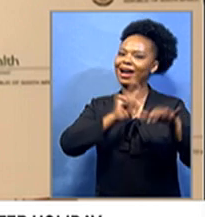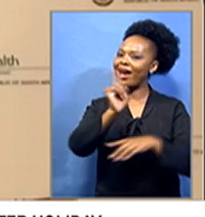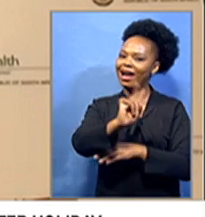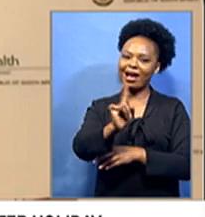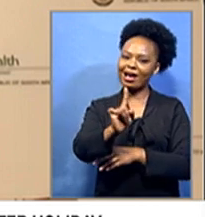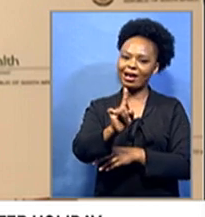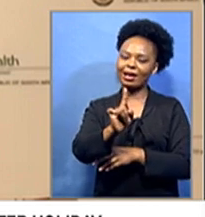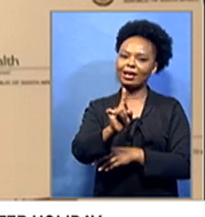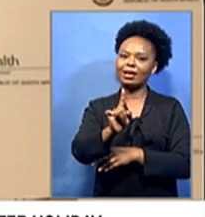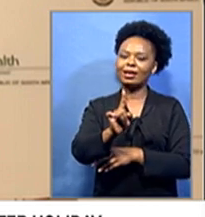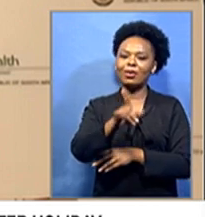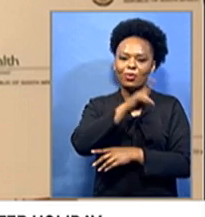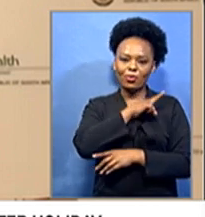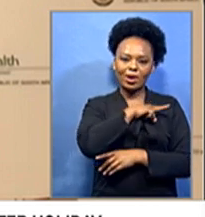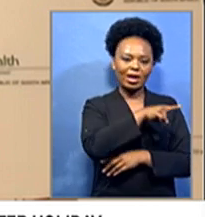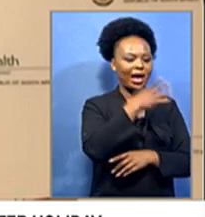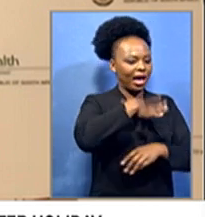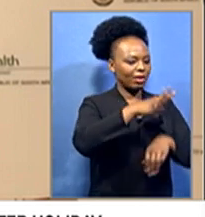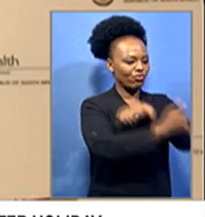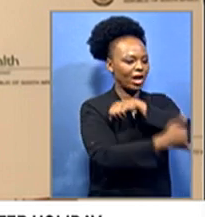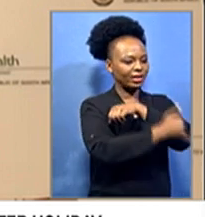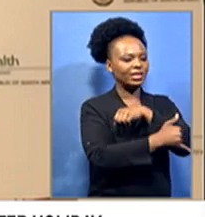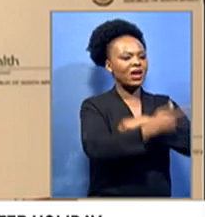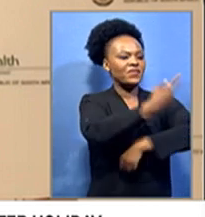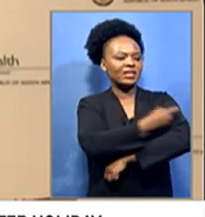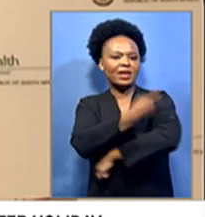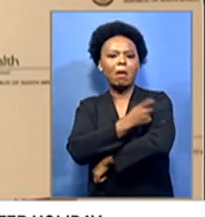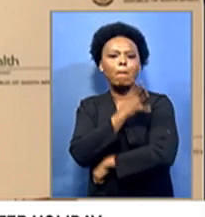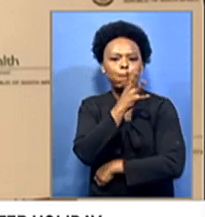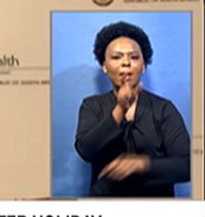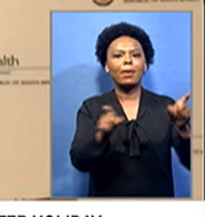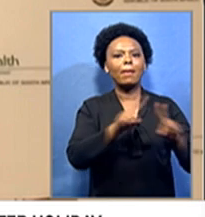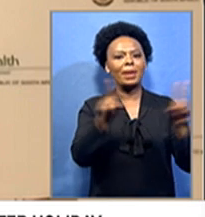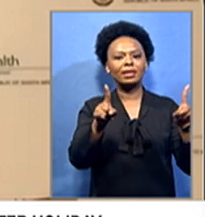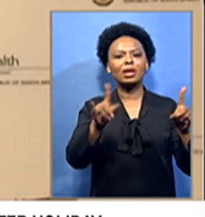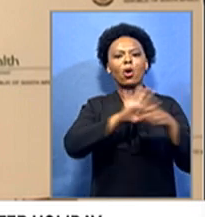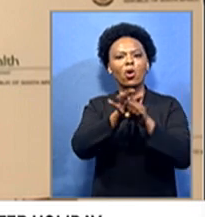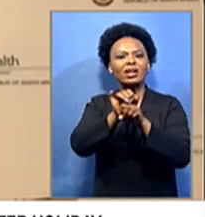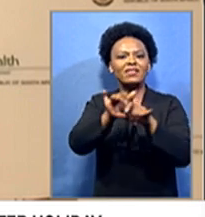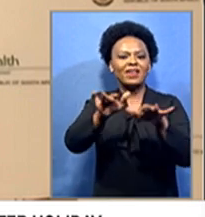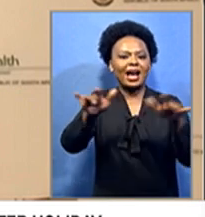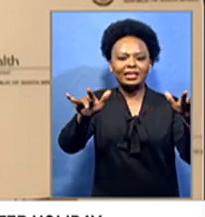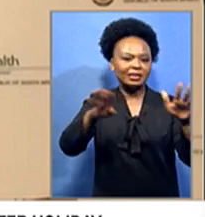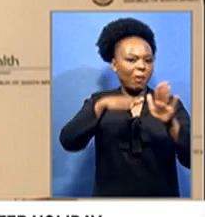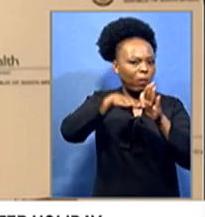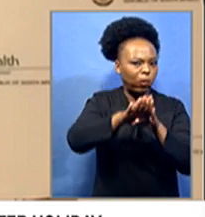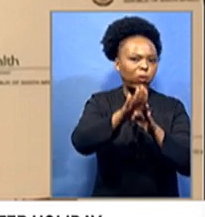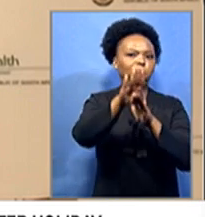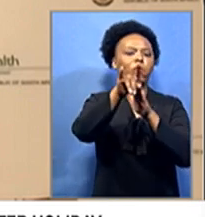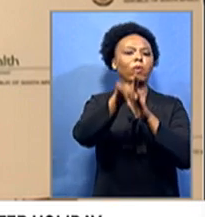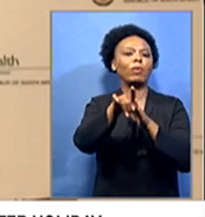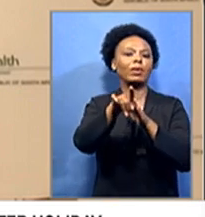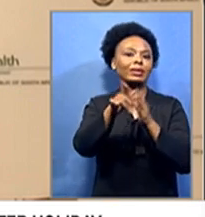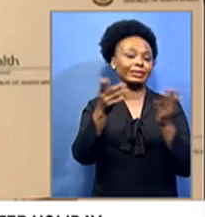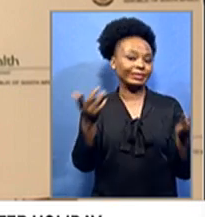vaccinations going into millions of people, but nevertheless, they're still getting the virus going on rampage. So it's important for us